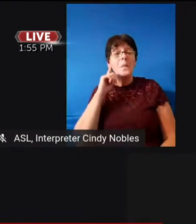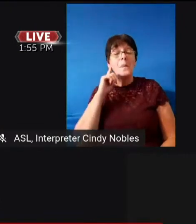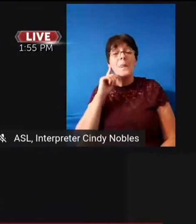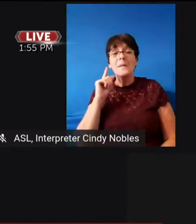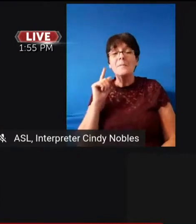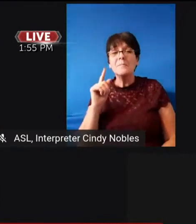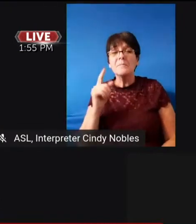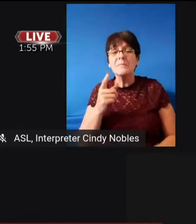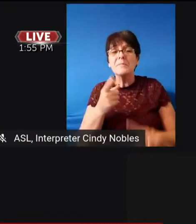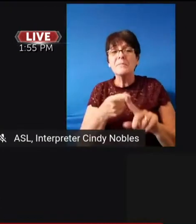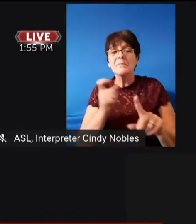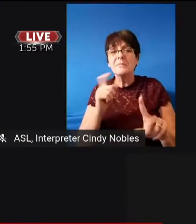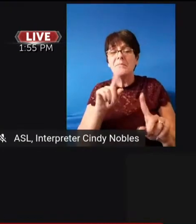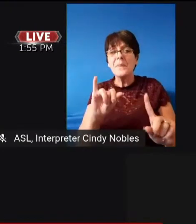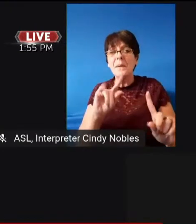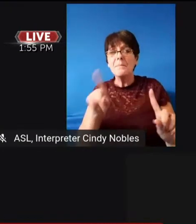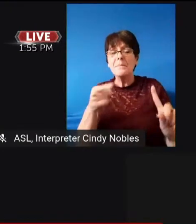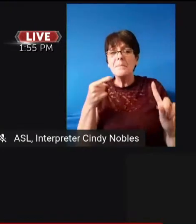In particular,